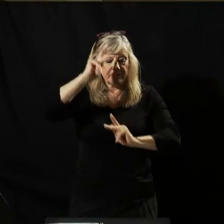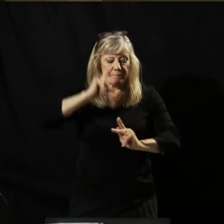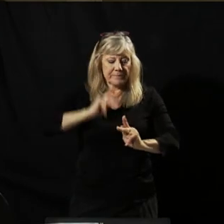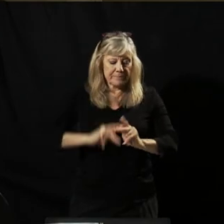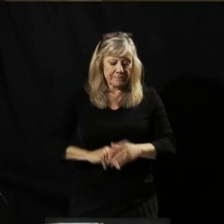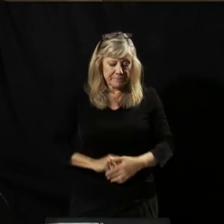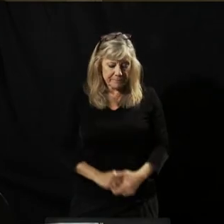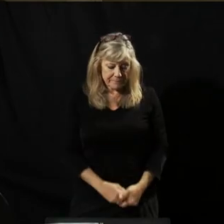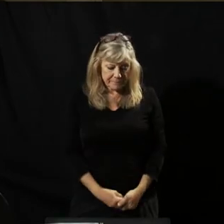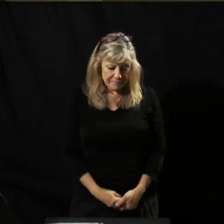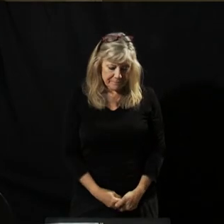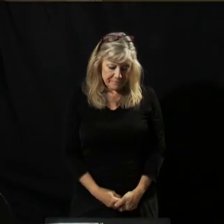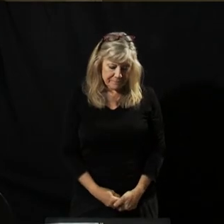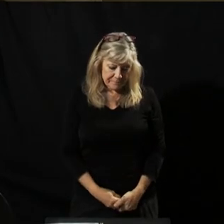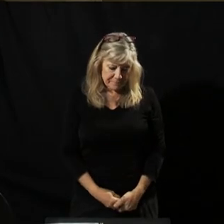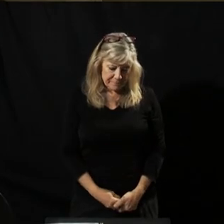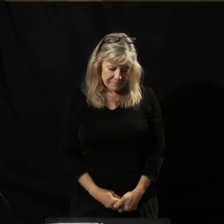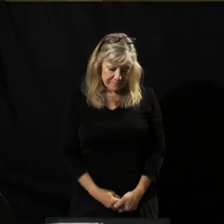peoples.